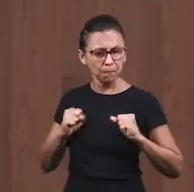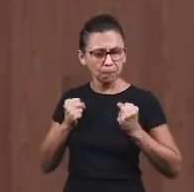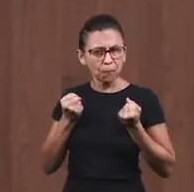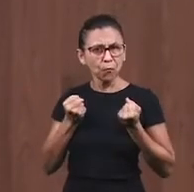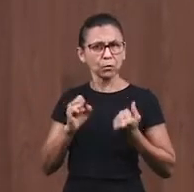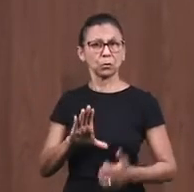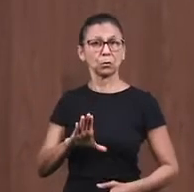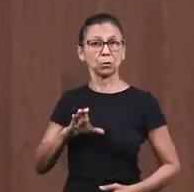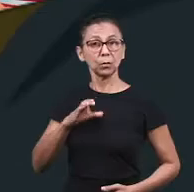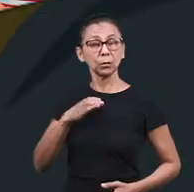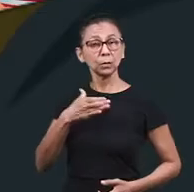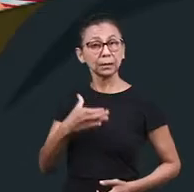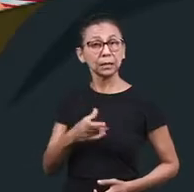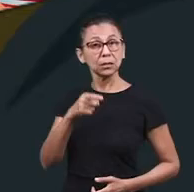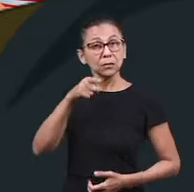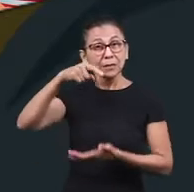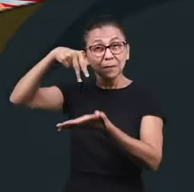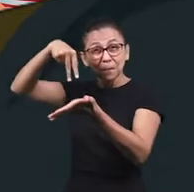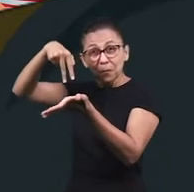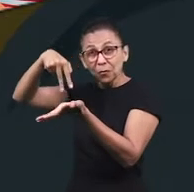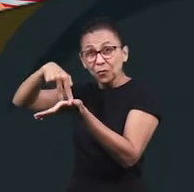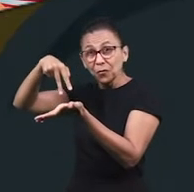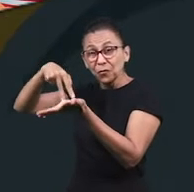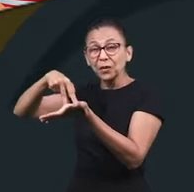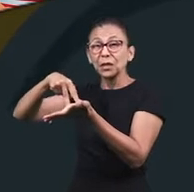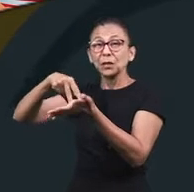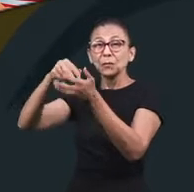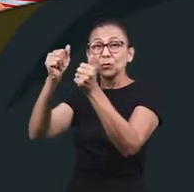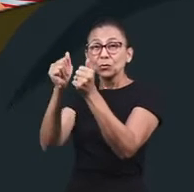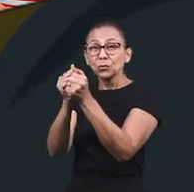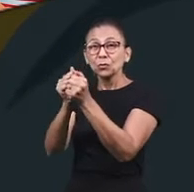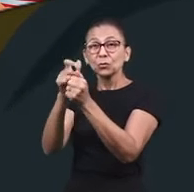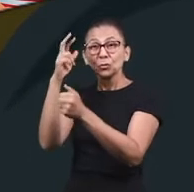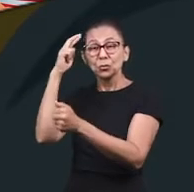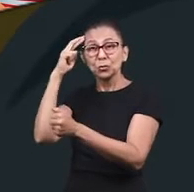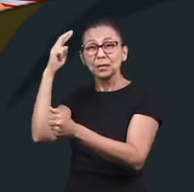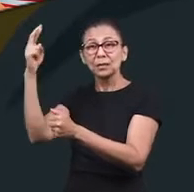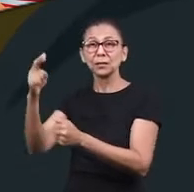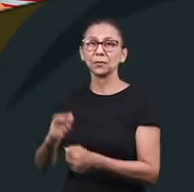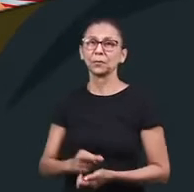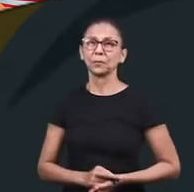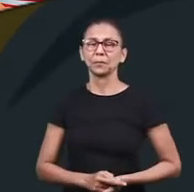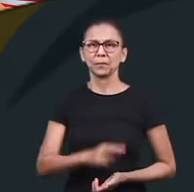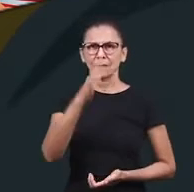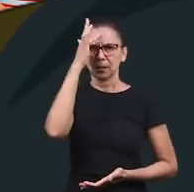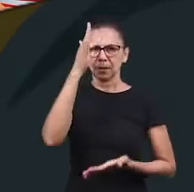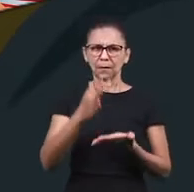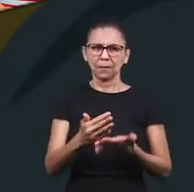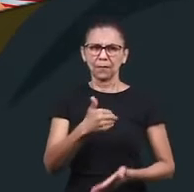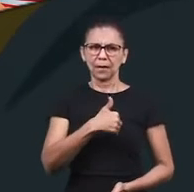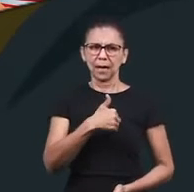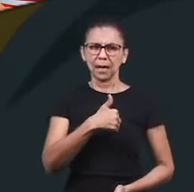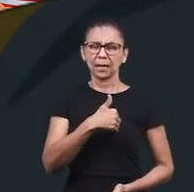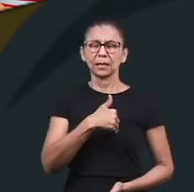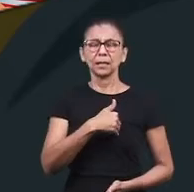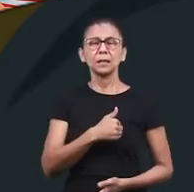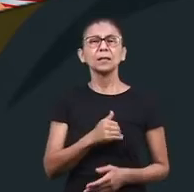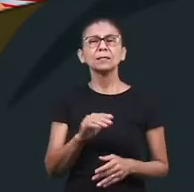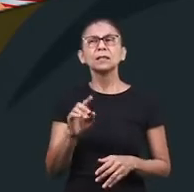It's necessary for you to try and to remain in the presence of the Lord and to keep the faith in your hearts. Until